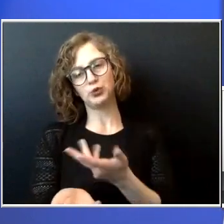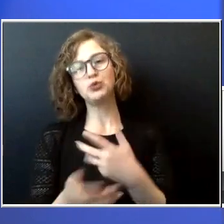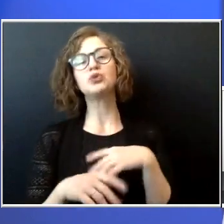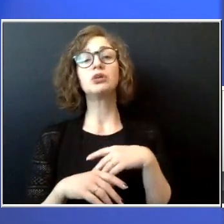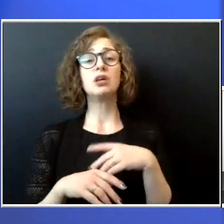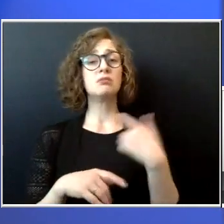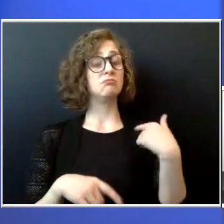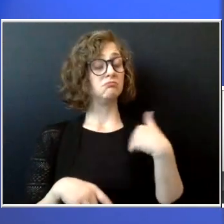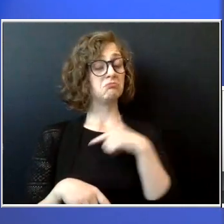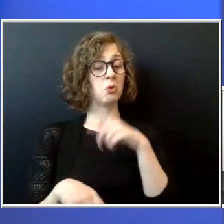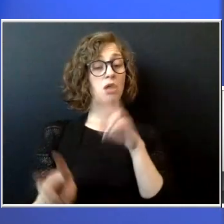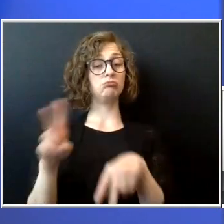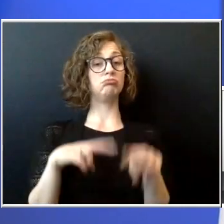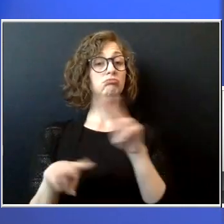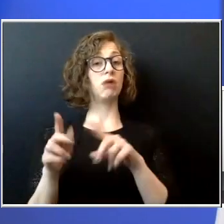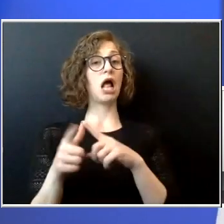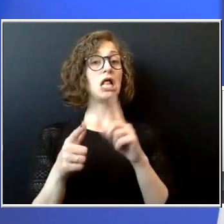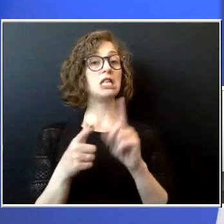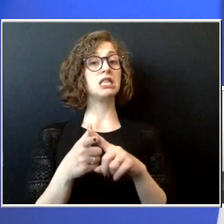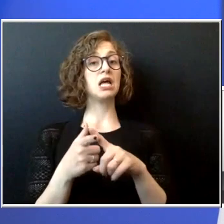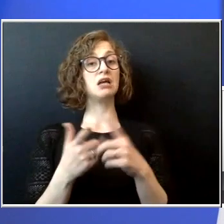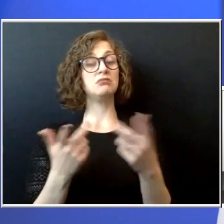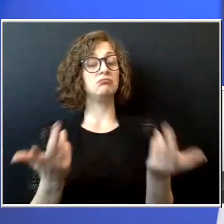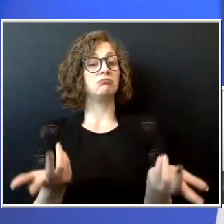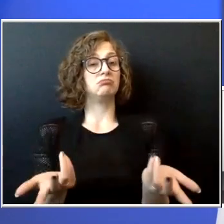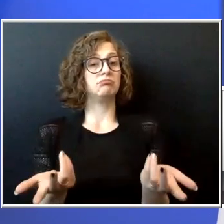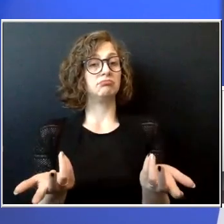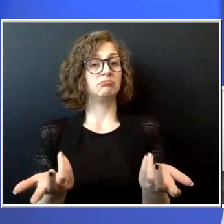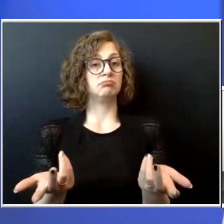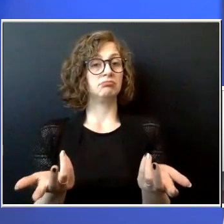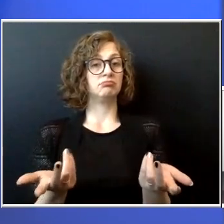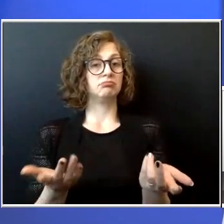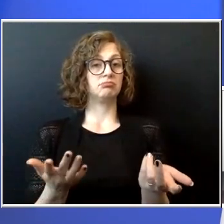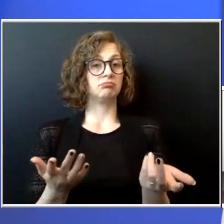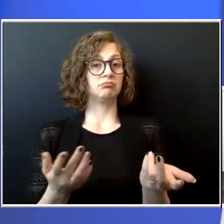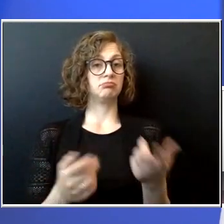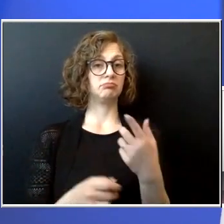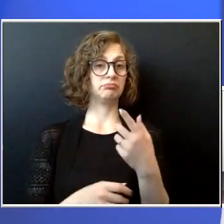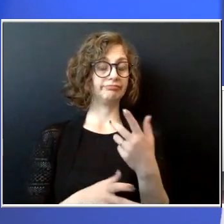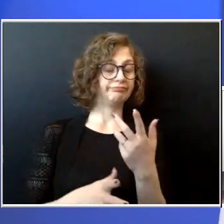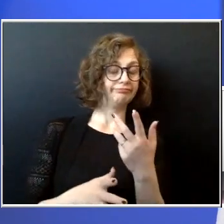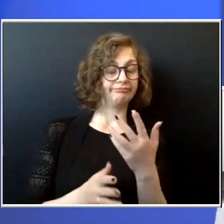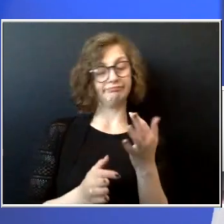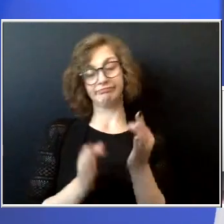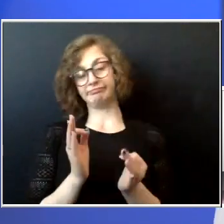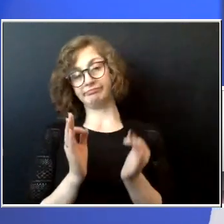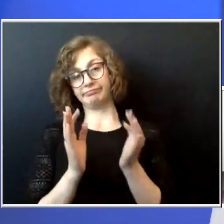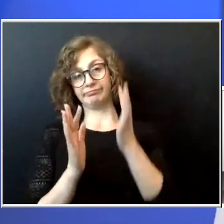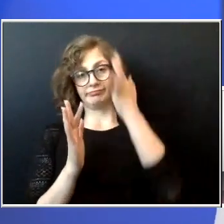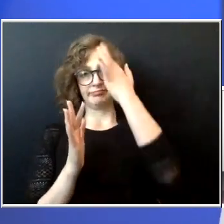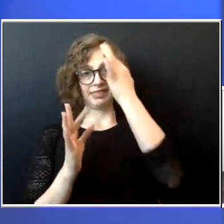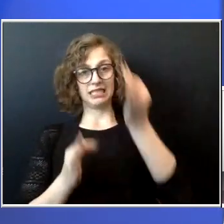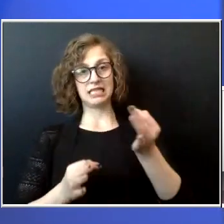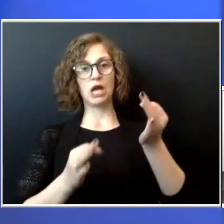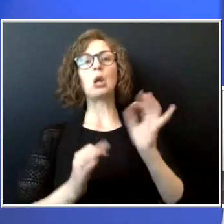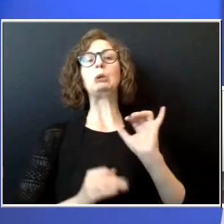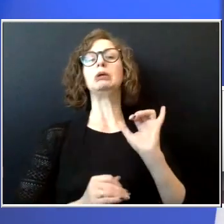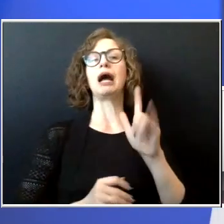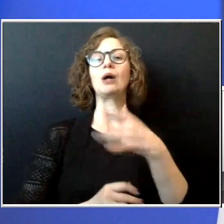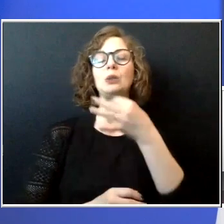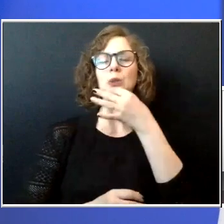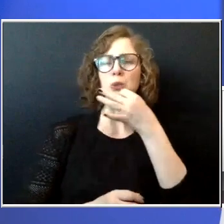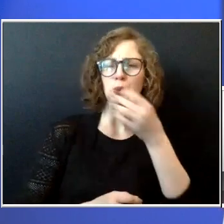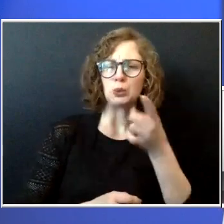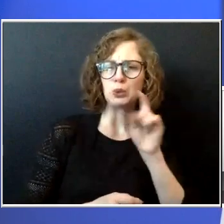we, basically it's me, so I'm trying to see how soon you need to get an appointment. So please don't let a perception of